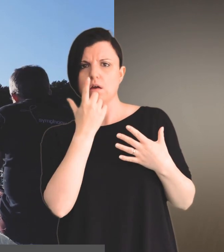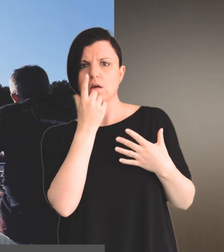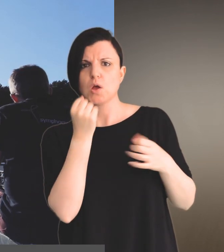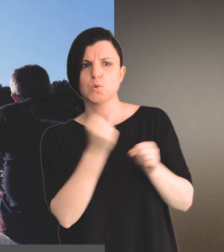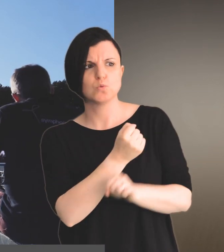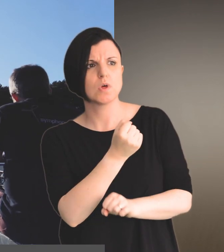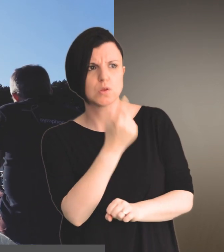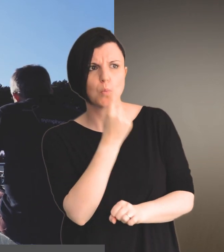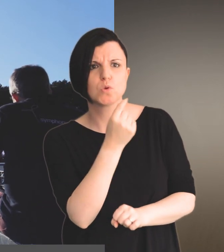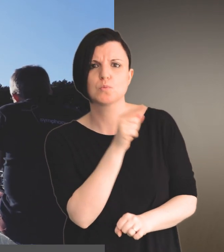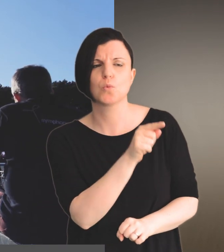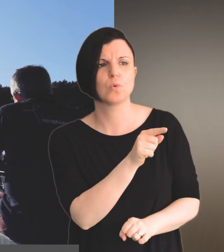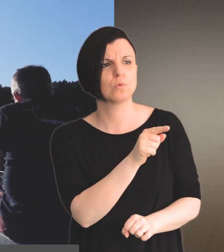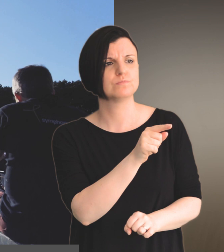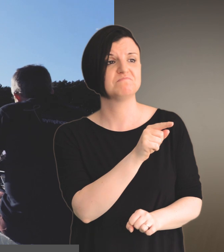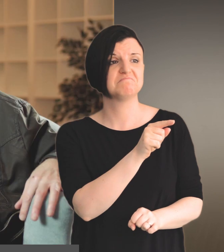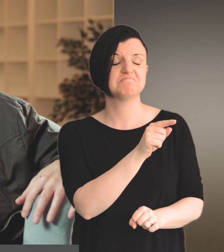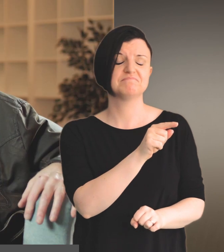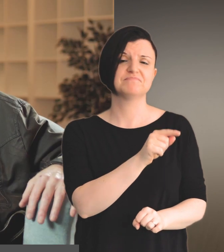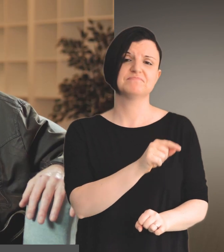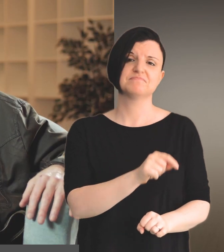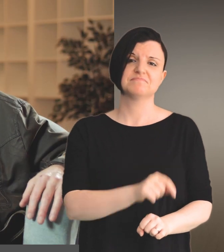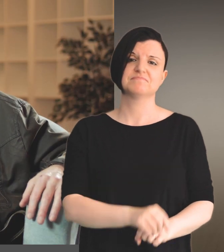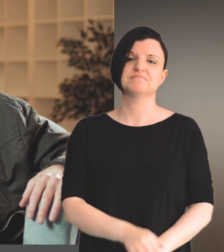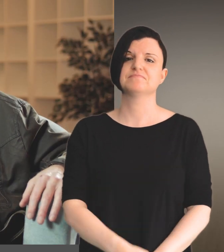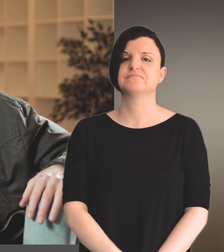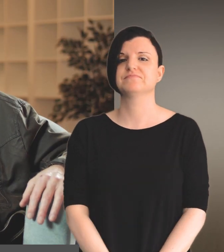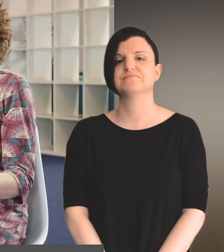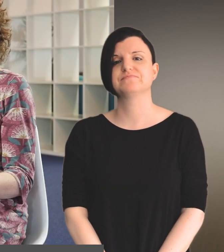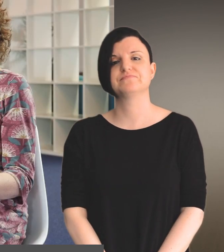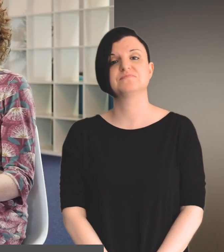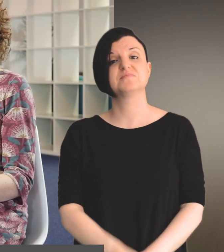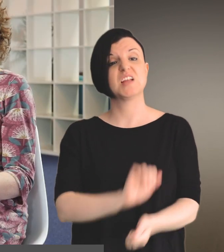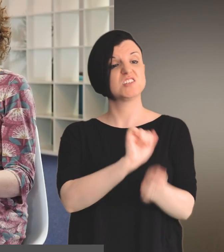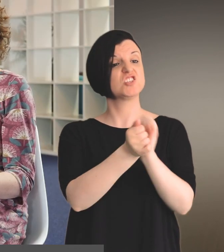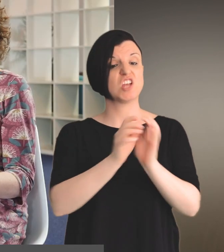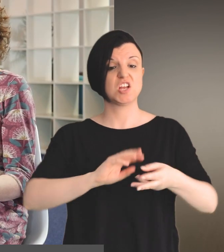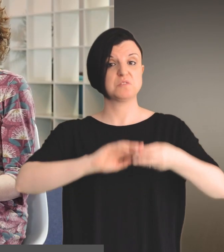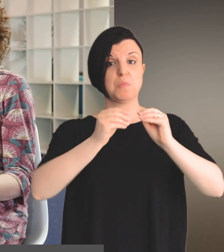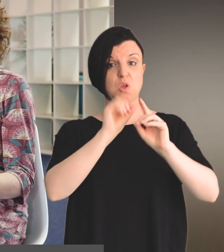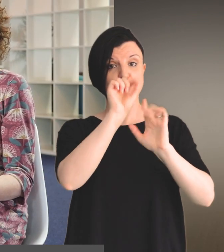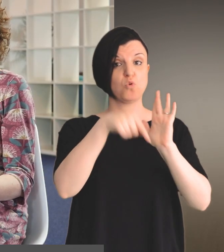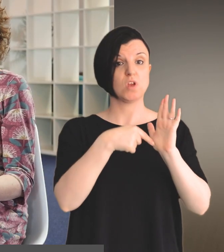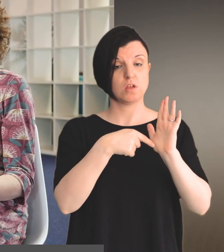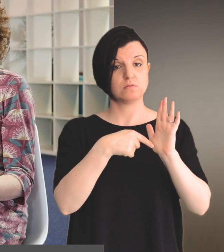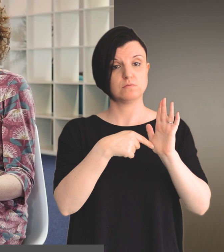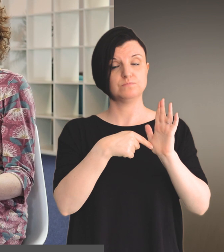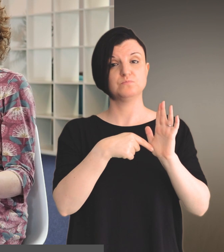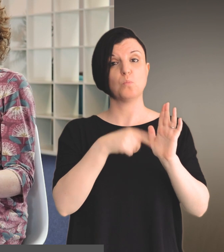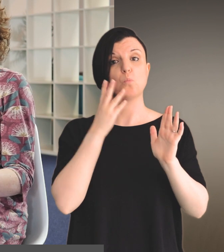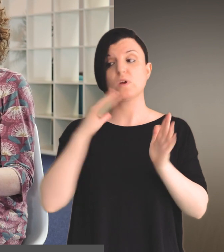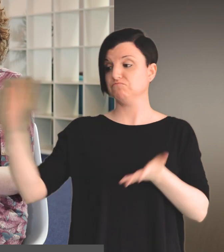is possible, you can do this. We are just musicians, that's what we do. Changemakers is just the start of the